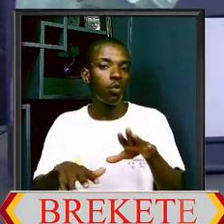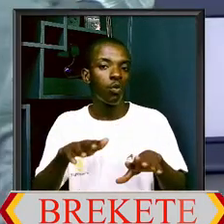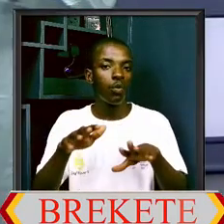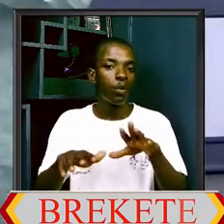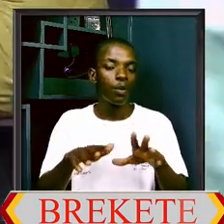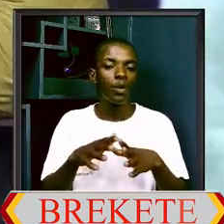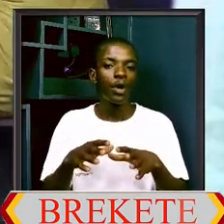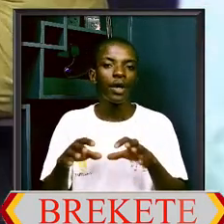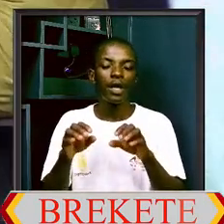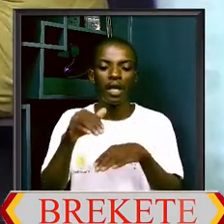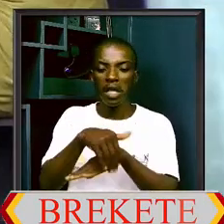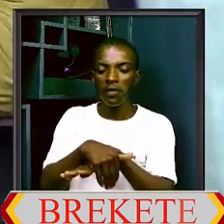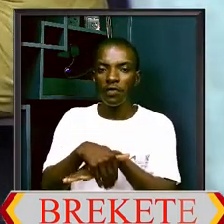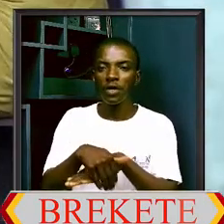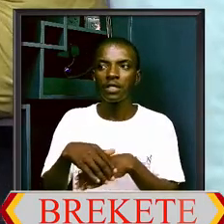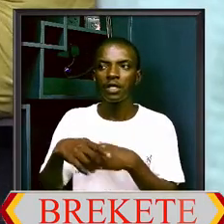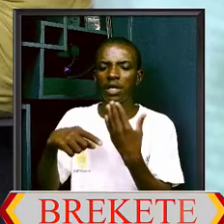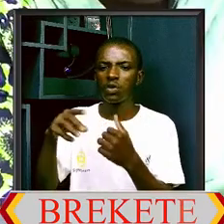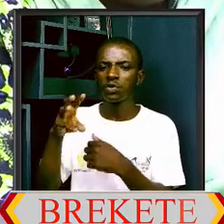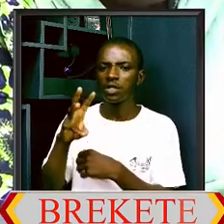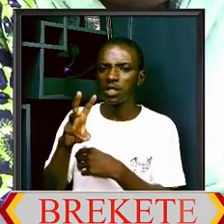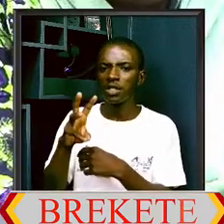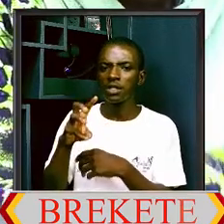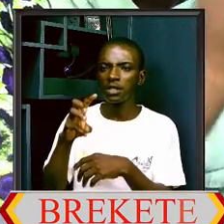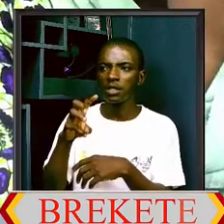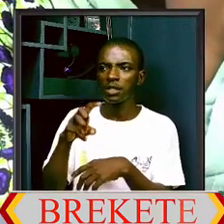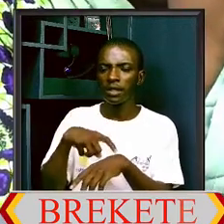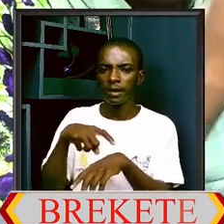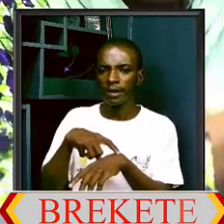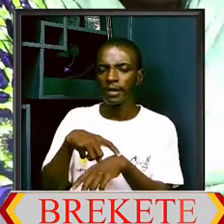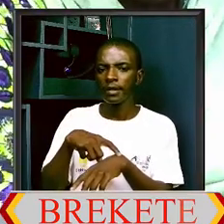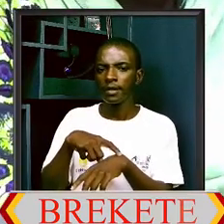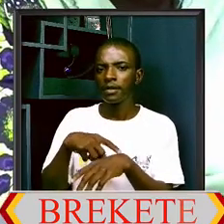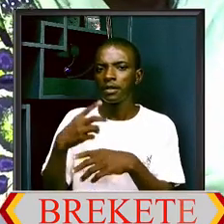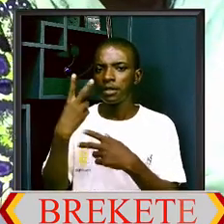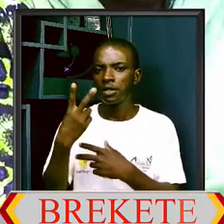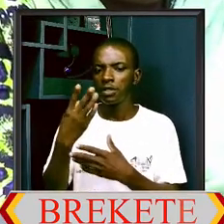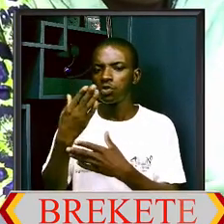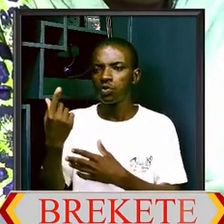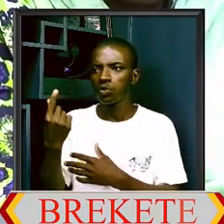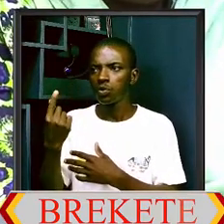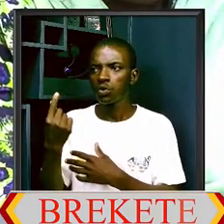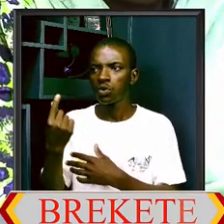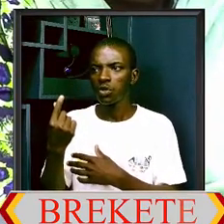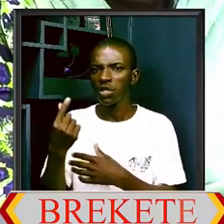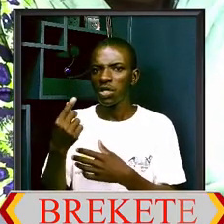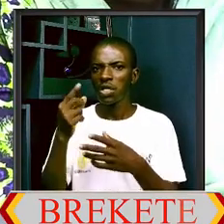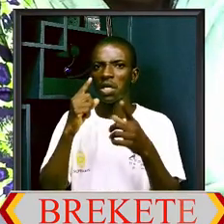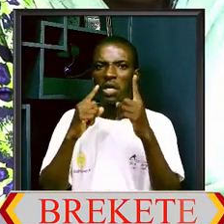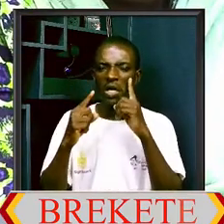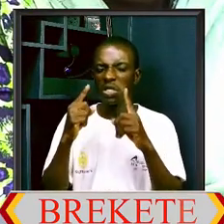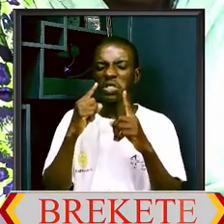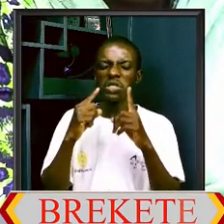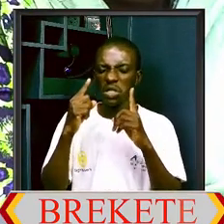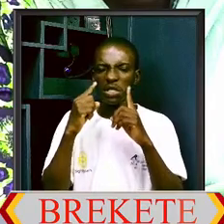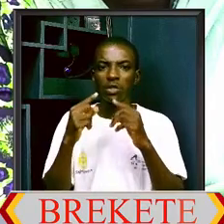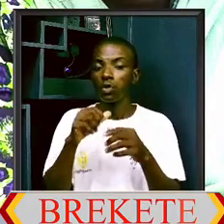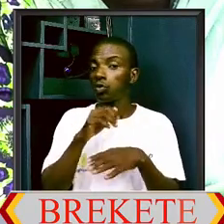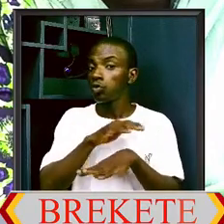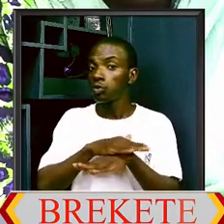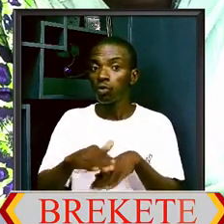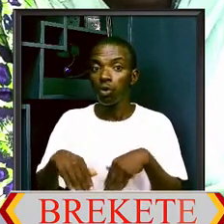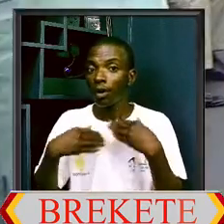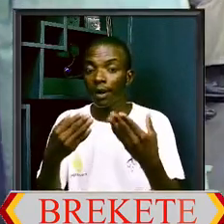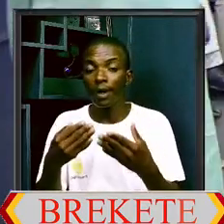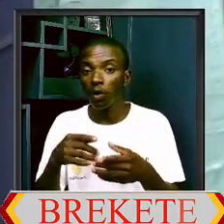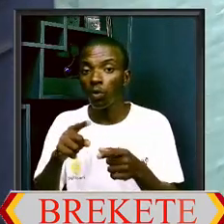they evening like this around 6 pleas don't dark you see small p no carry